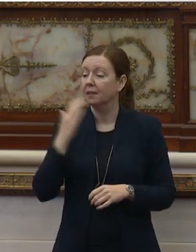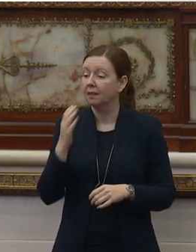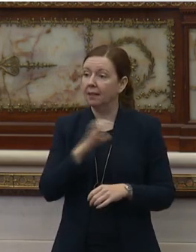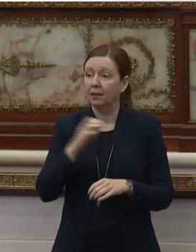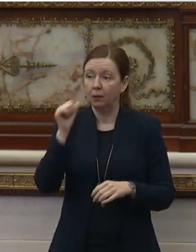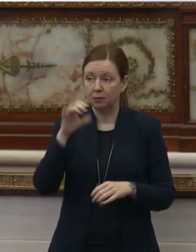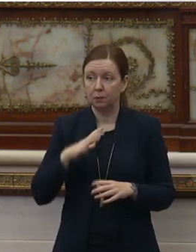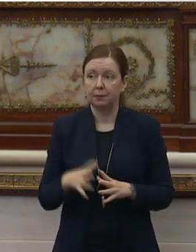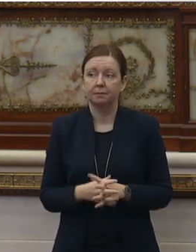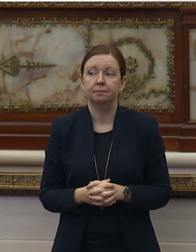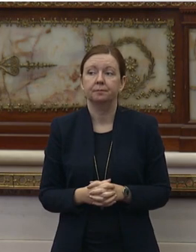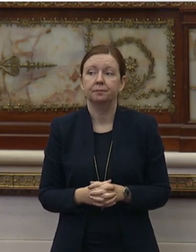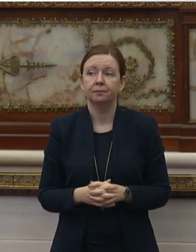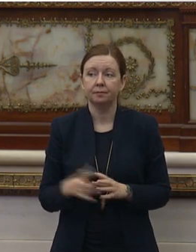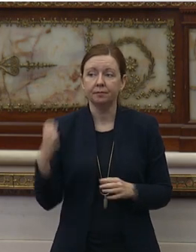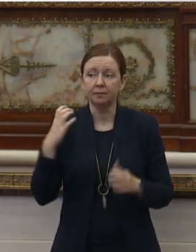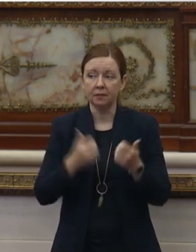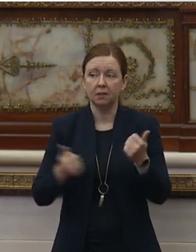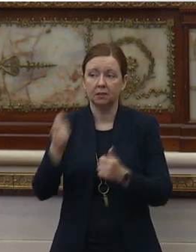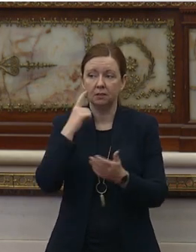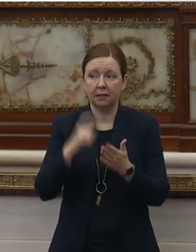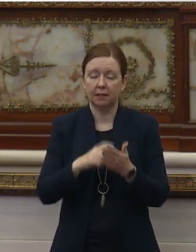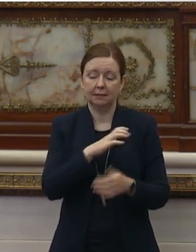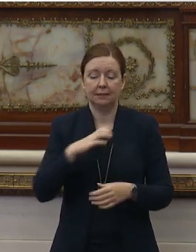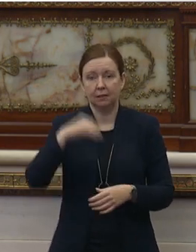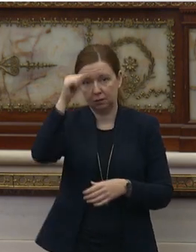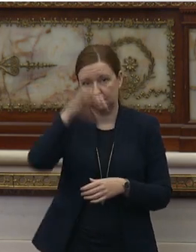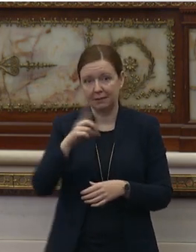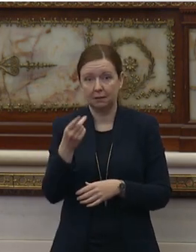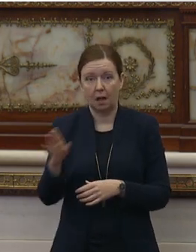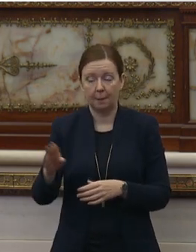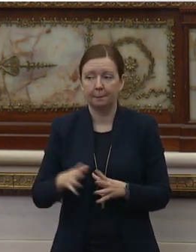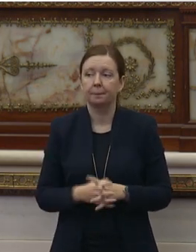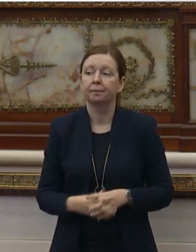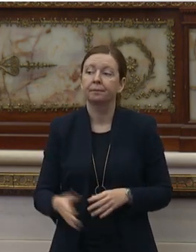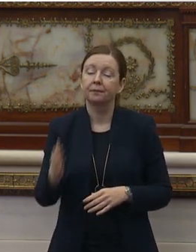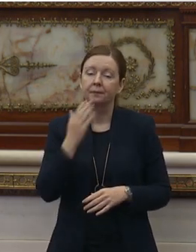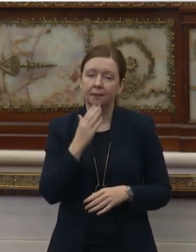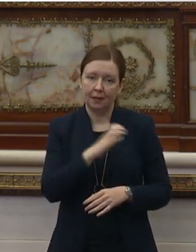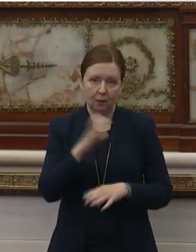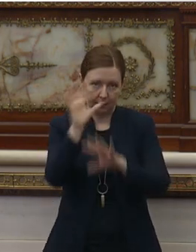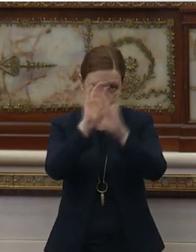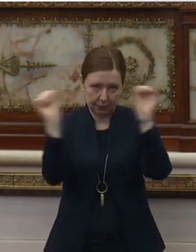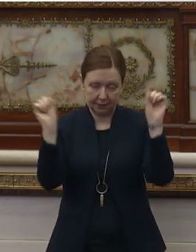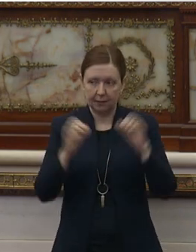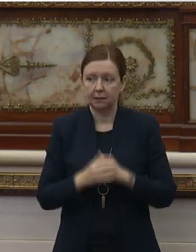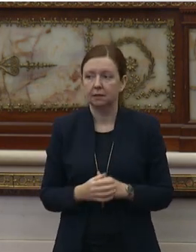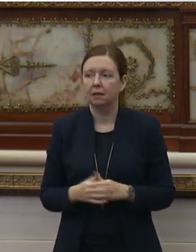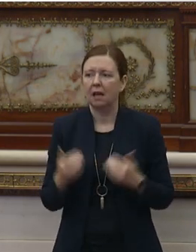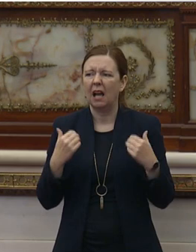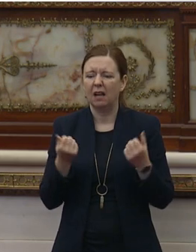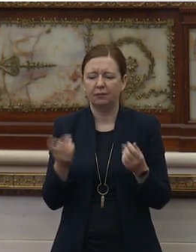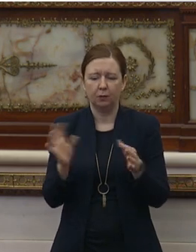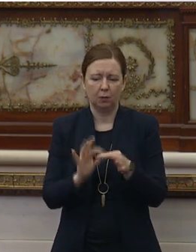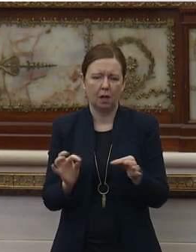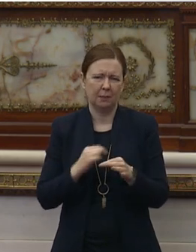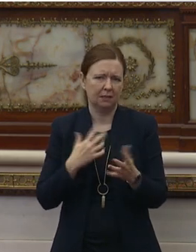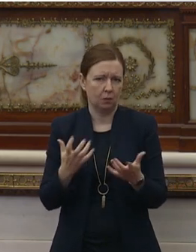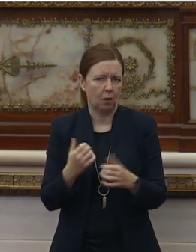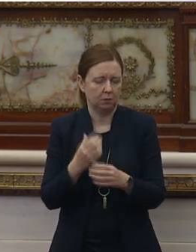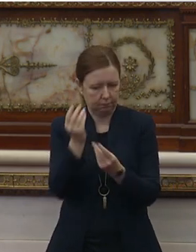Councilwoman. Chair recognizes Councilman Dunn. Thank you, Council President. And I just have a few comments I wanted to